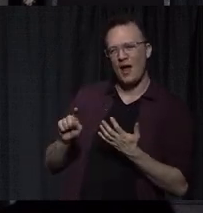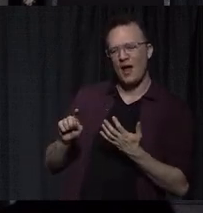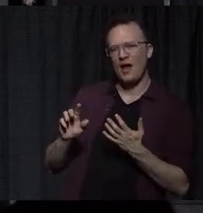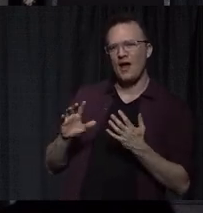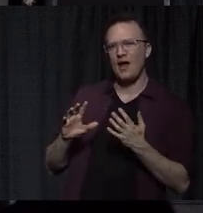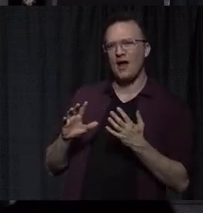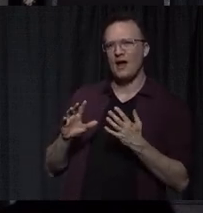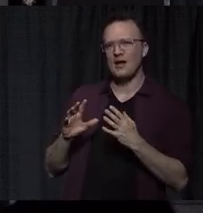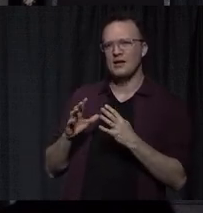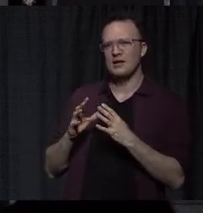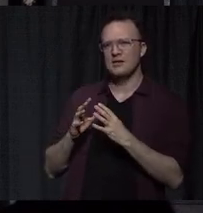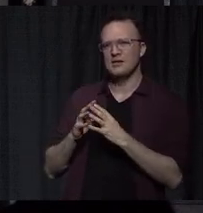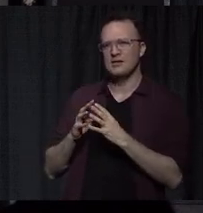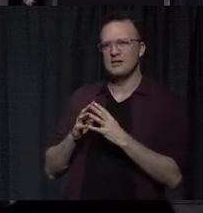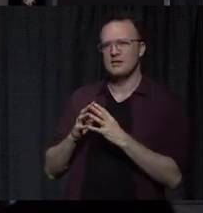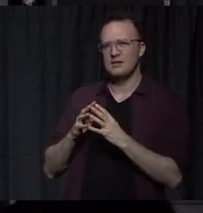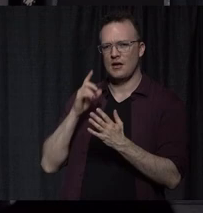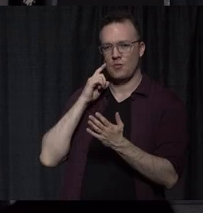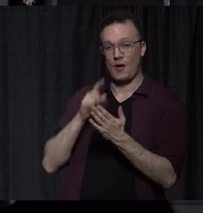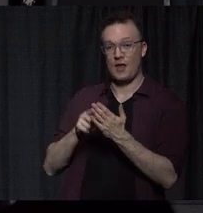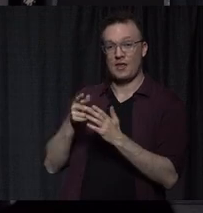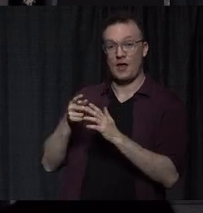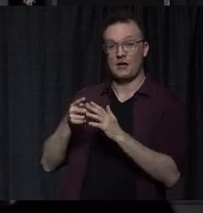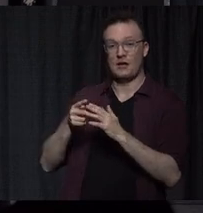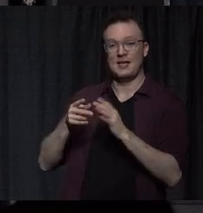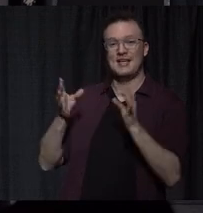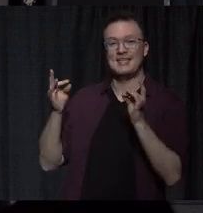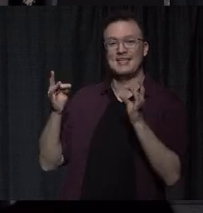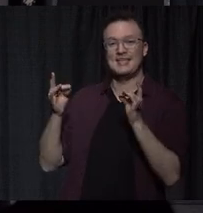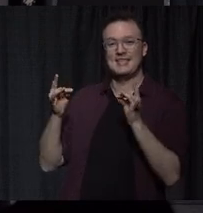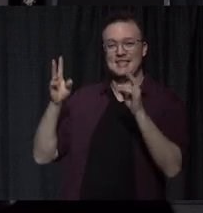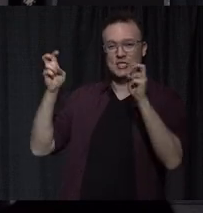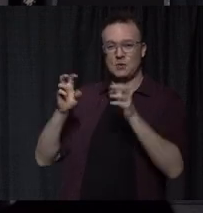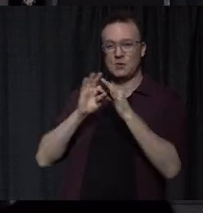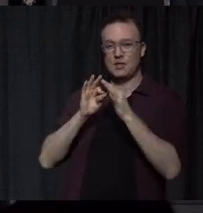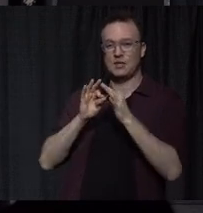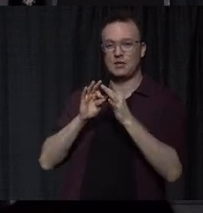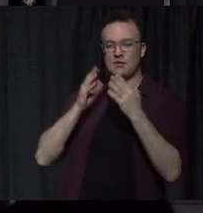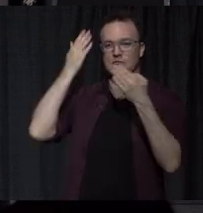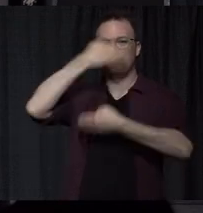how can we confront the invisibility issue with Black women? I say this because